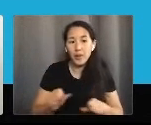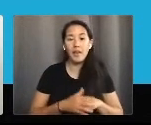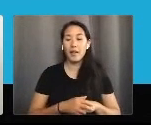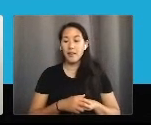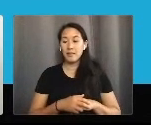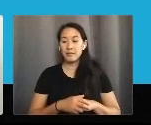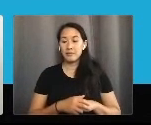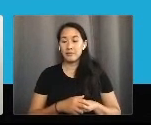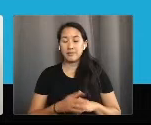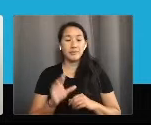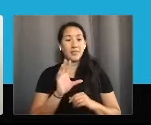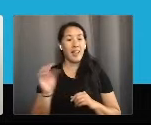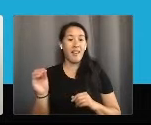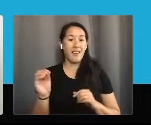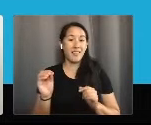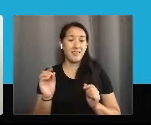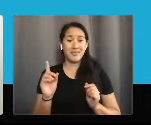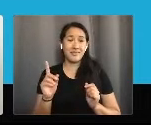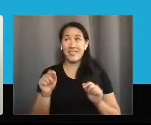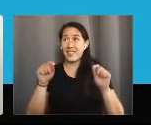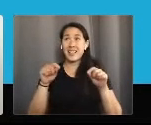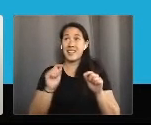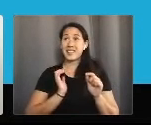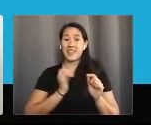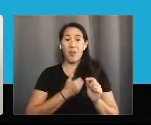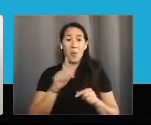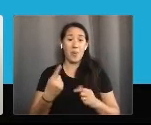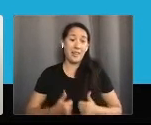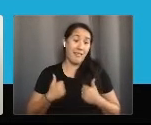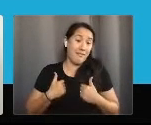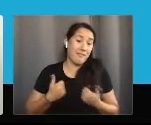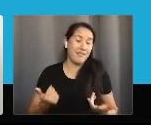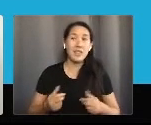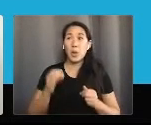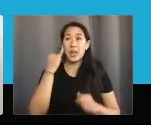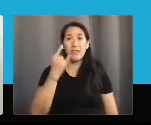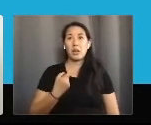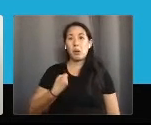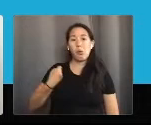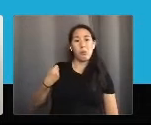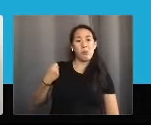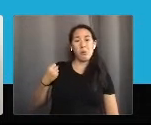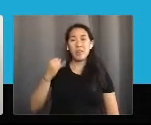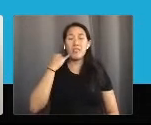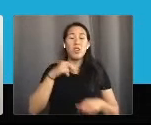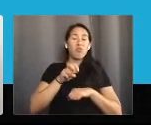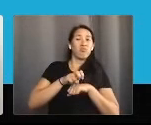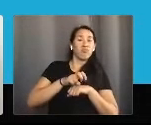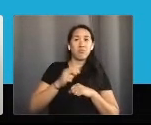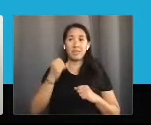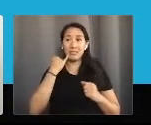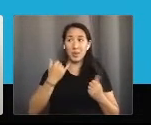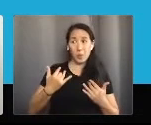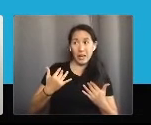the only world we have. It's the only lives we have. So if you're holding back, if you're sitting back, if you're waiting for someone